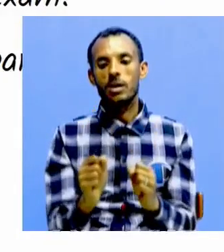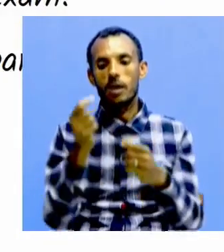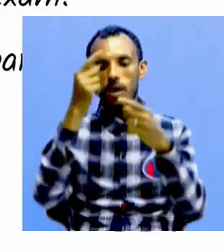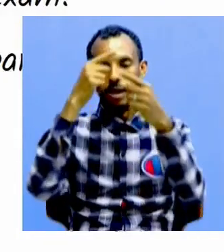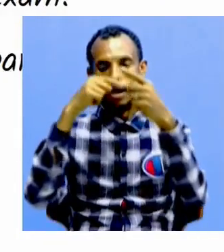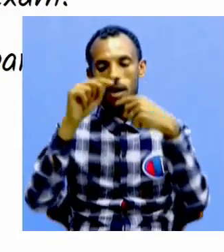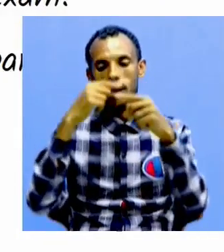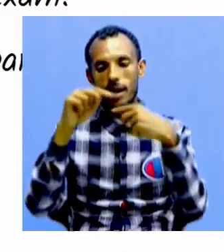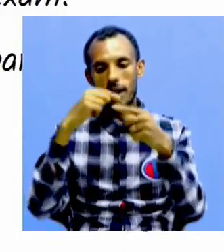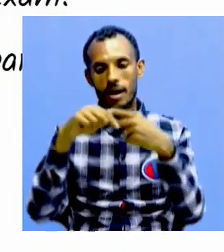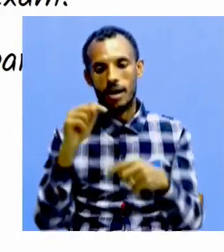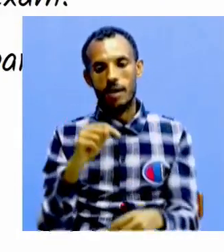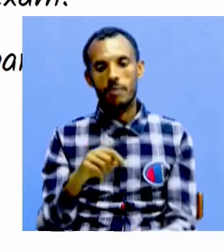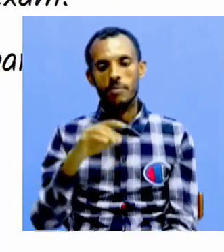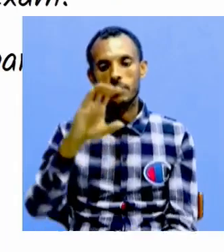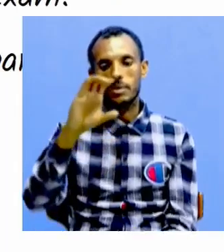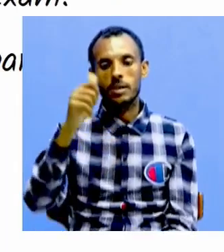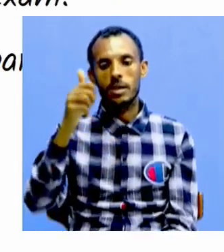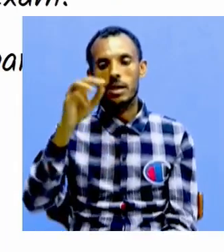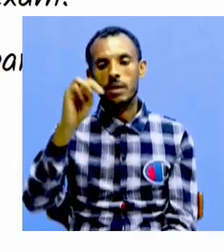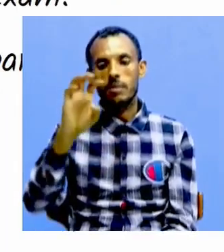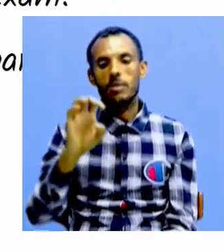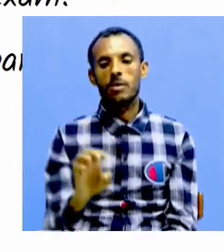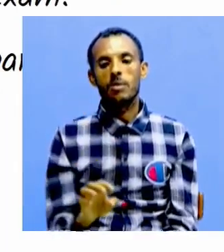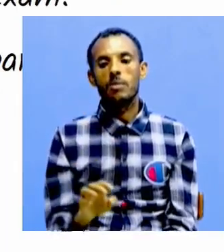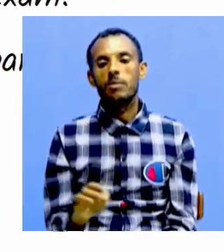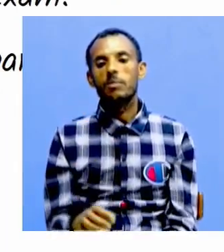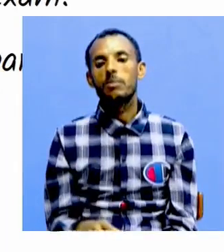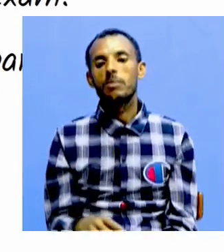come. Or we might